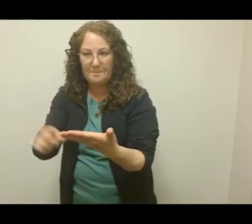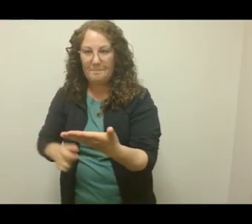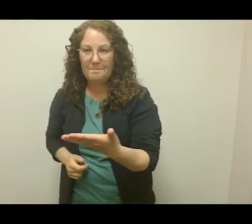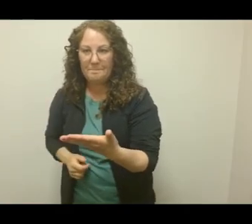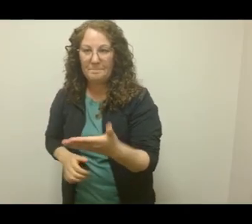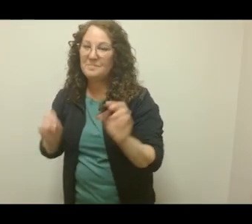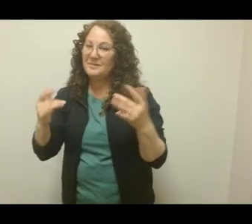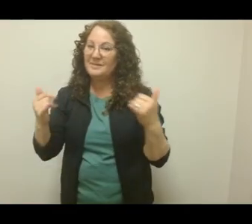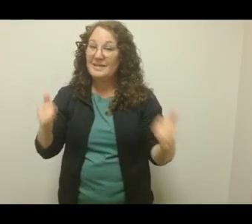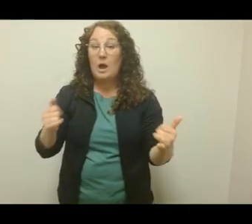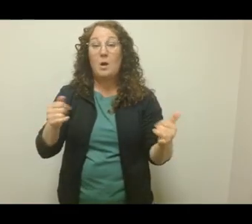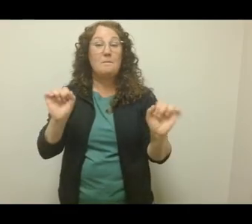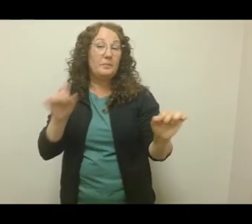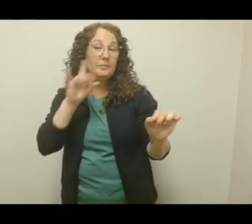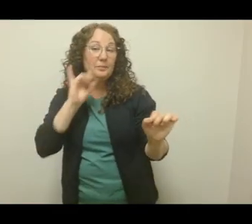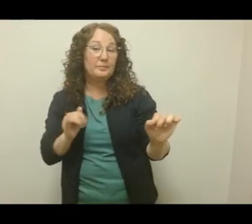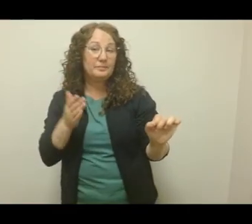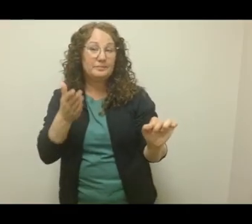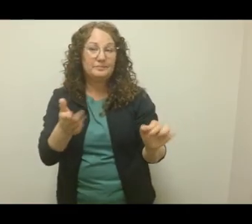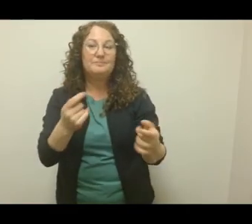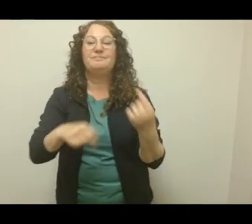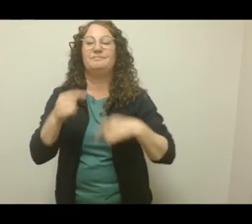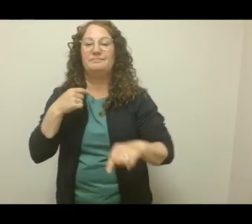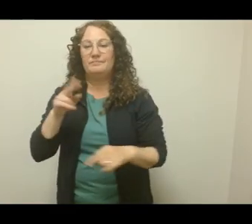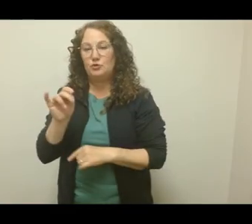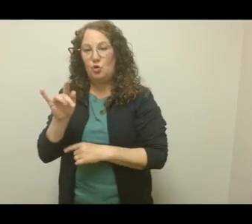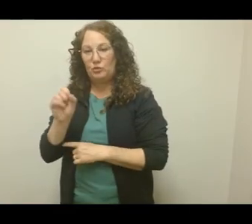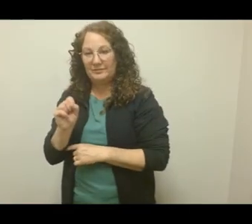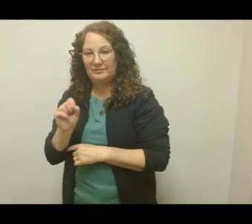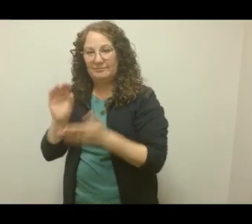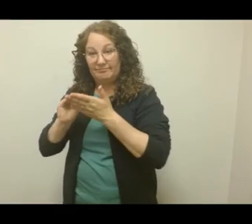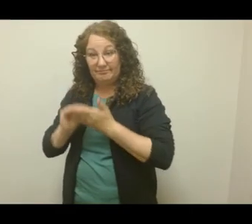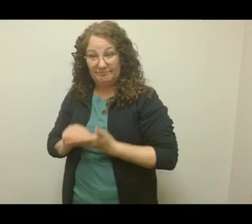let's look at what this could be. So back to our notes, right? These were the notes that we took